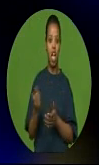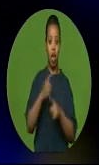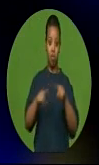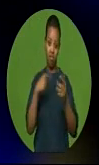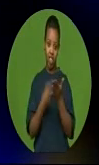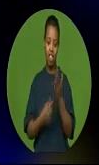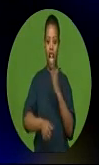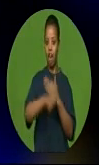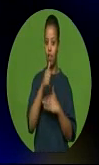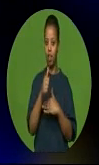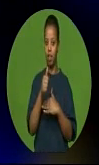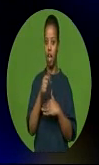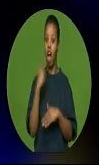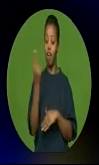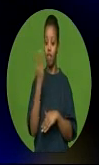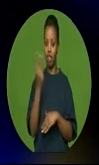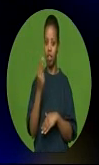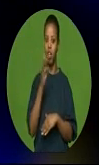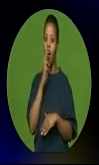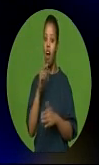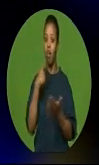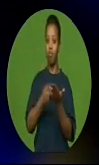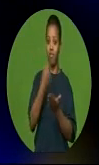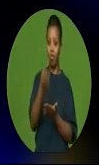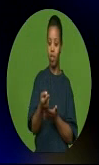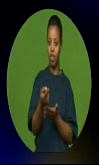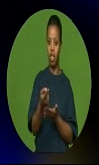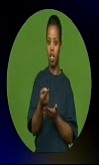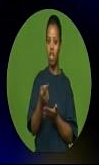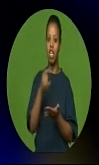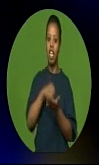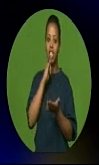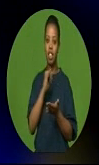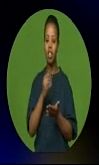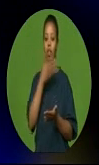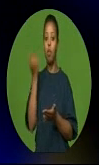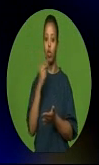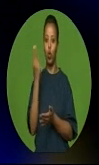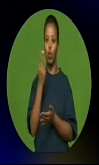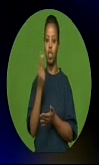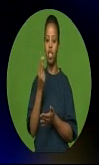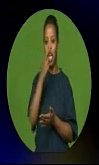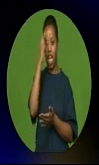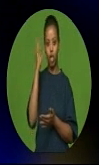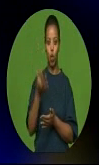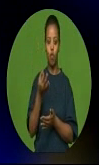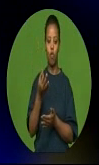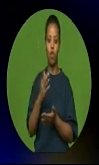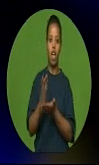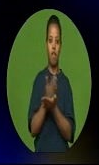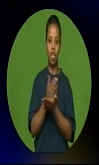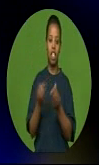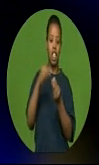these advantages are there, it is best used in cases involving an increasing